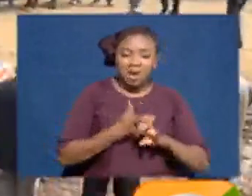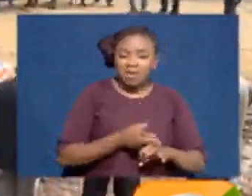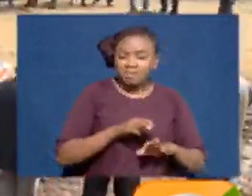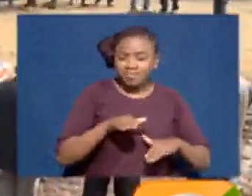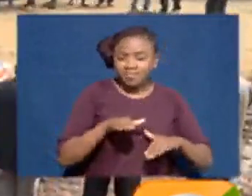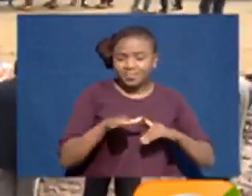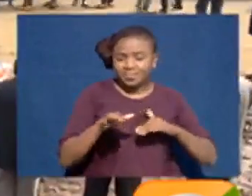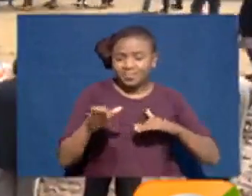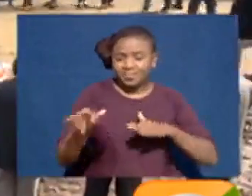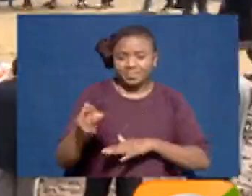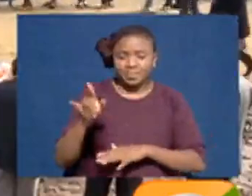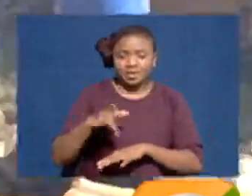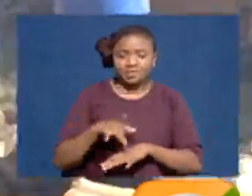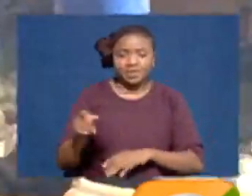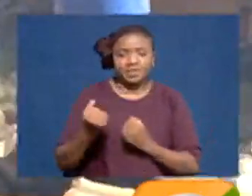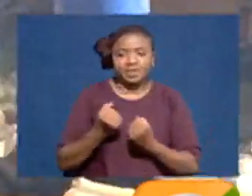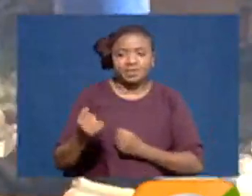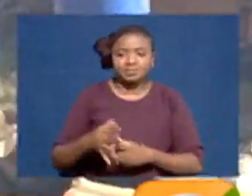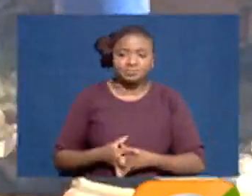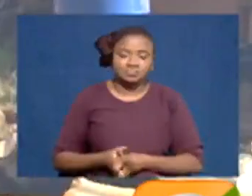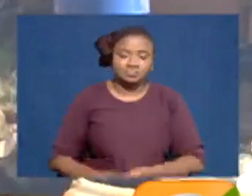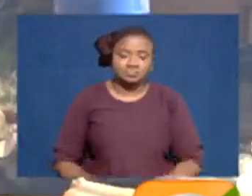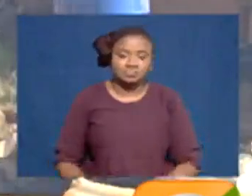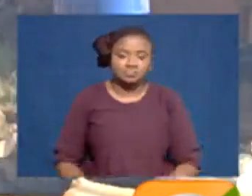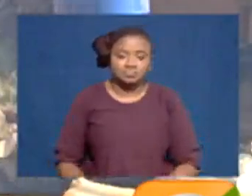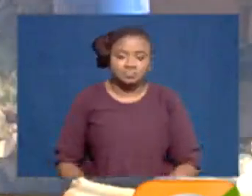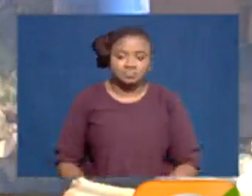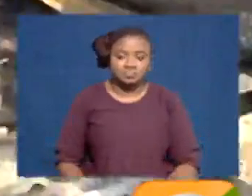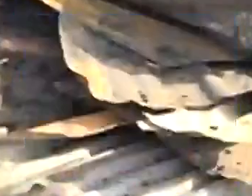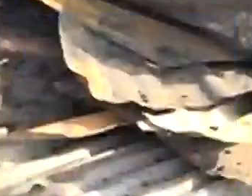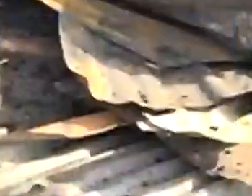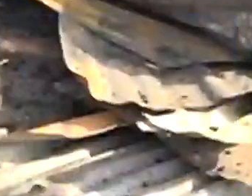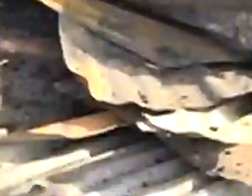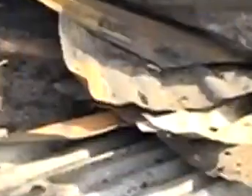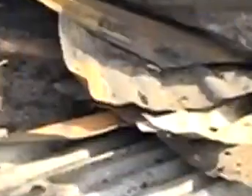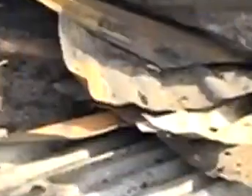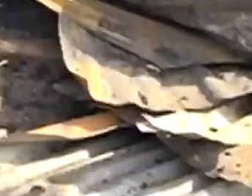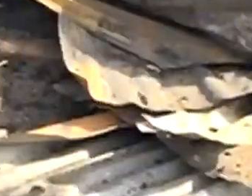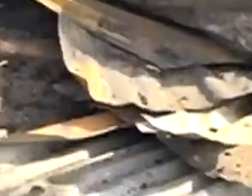Chrispine Otieno for Citizen TV.